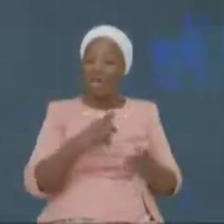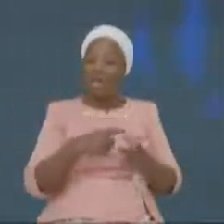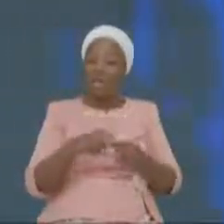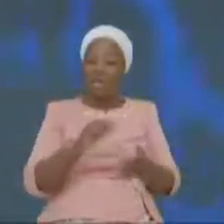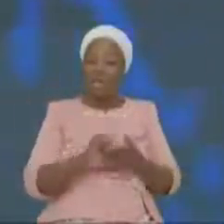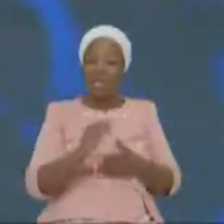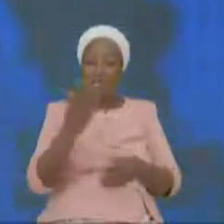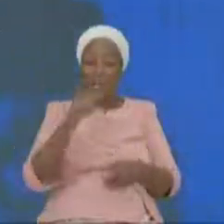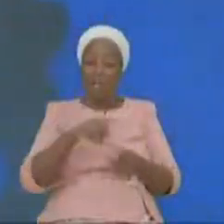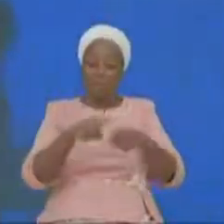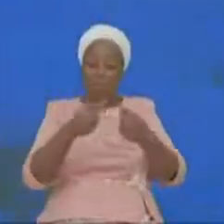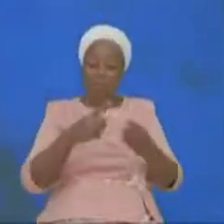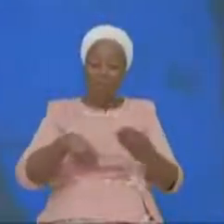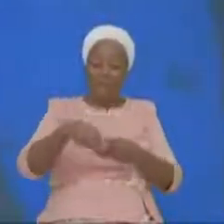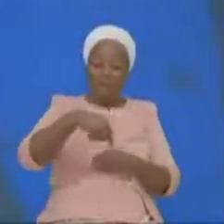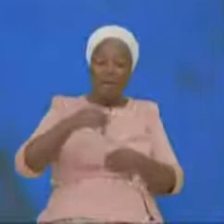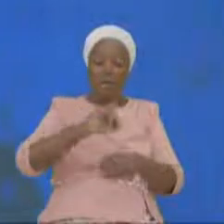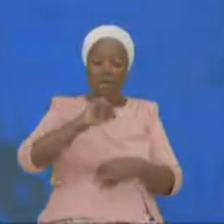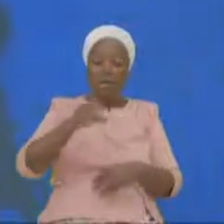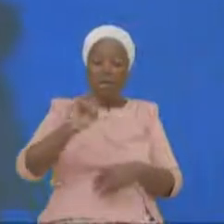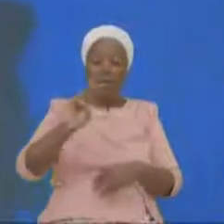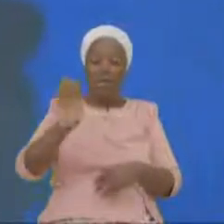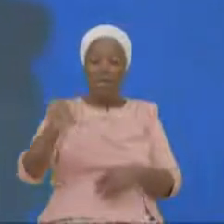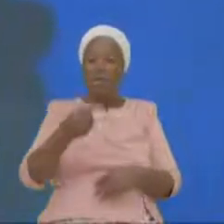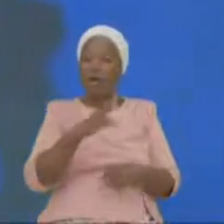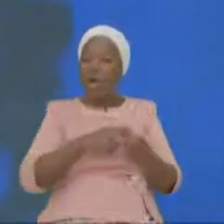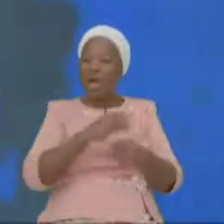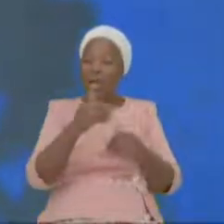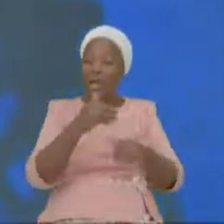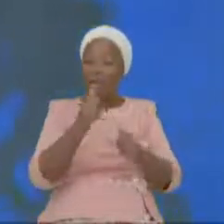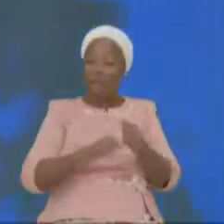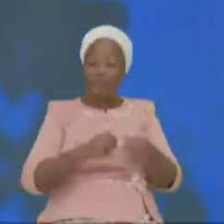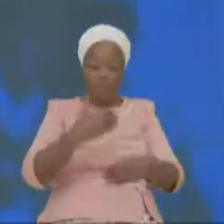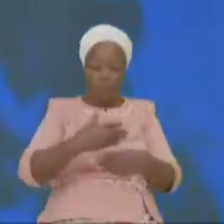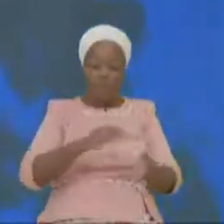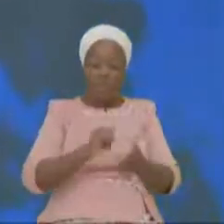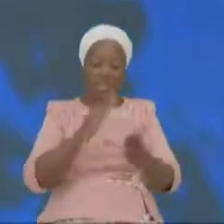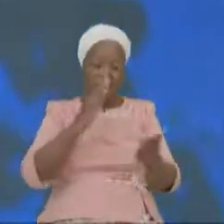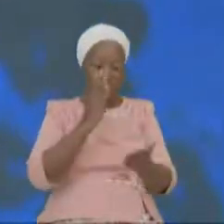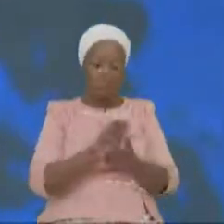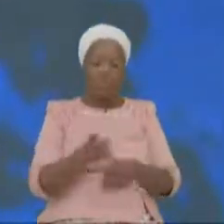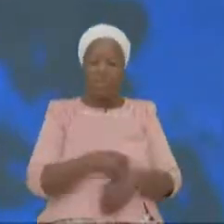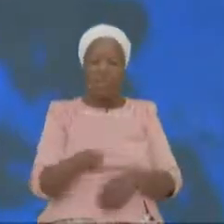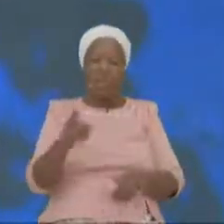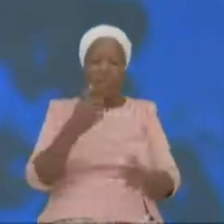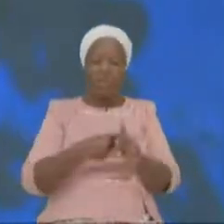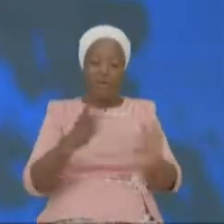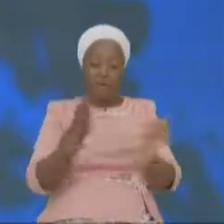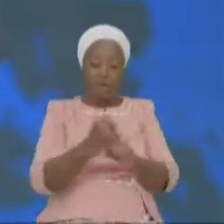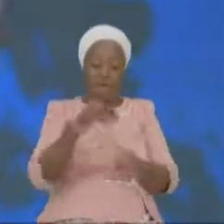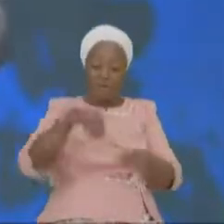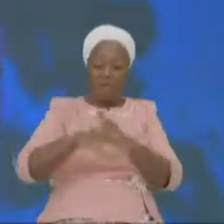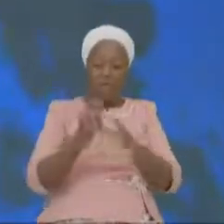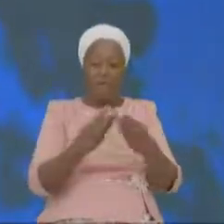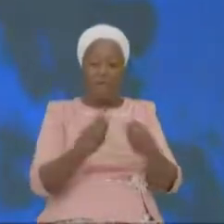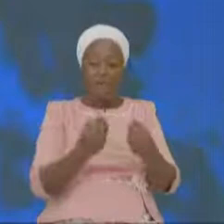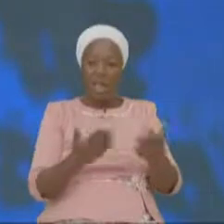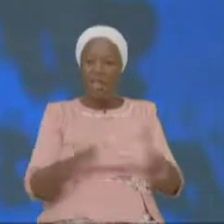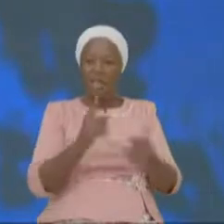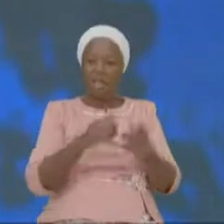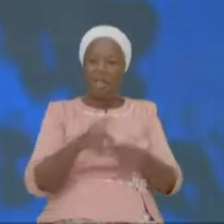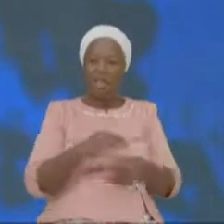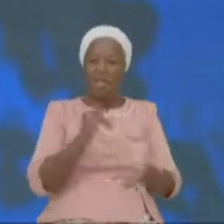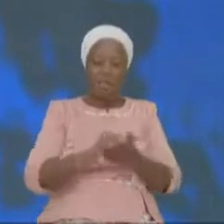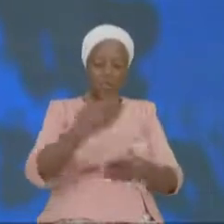every wall that hindered them from getting into the land, the walls came